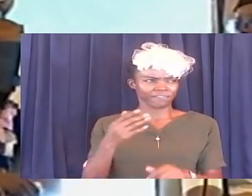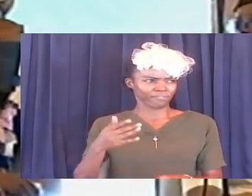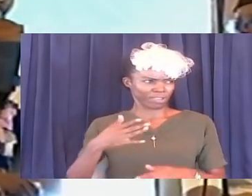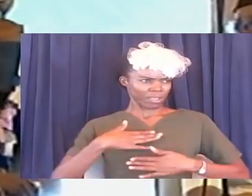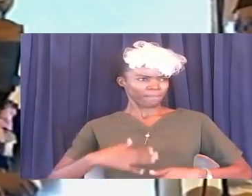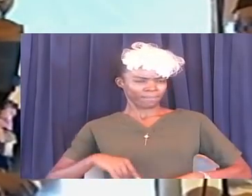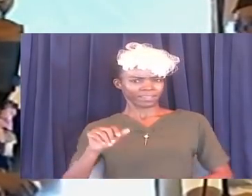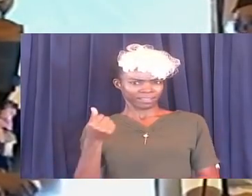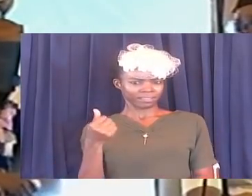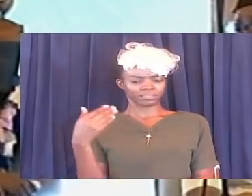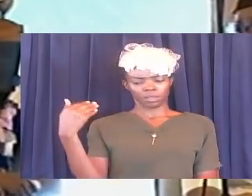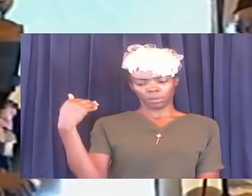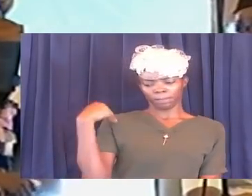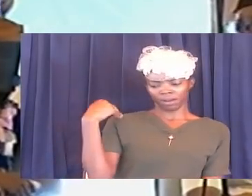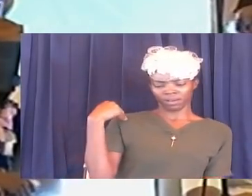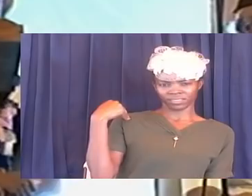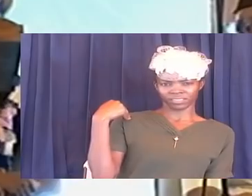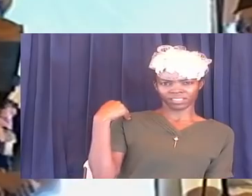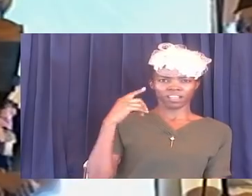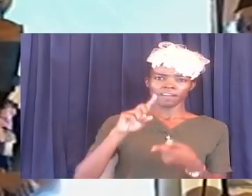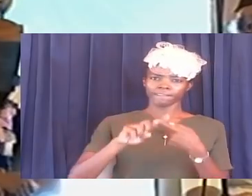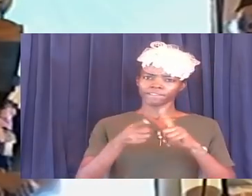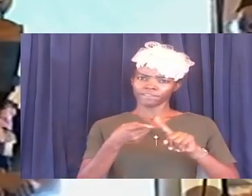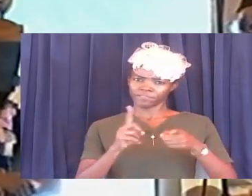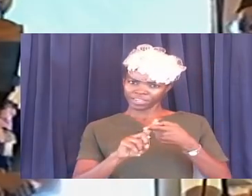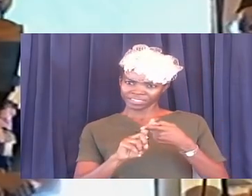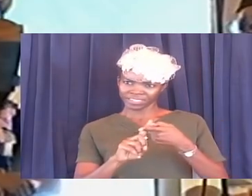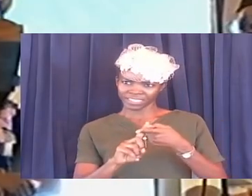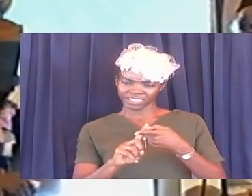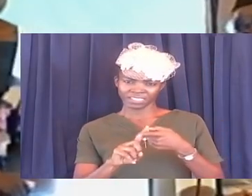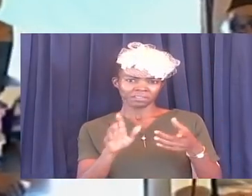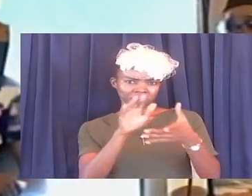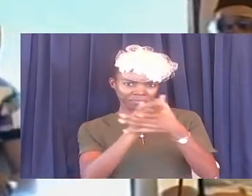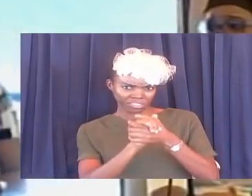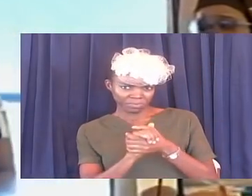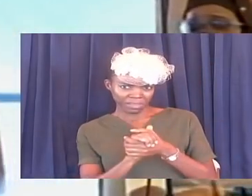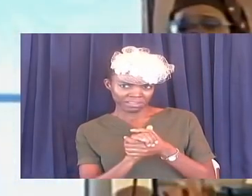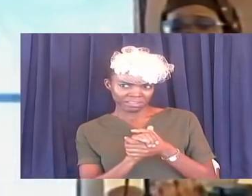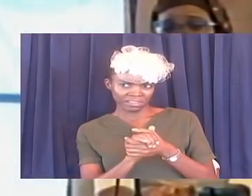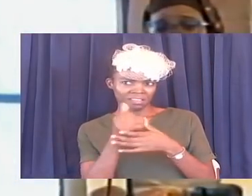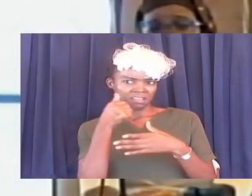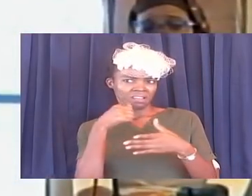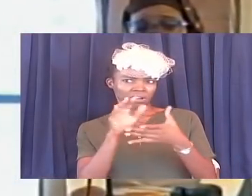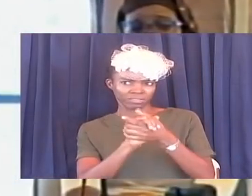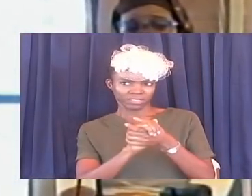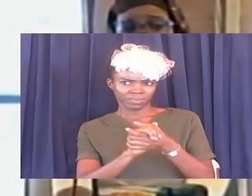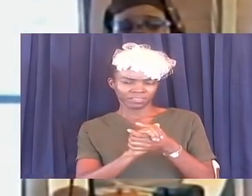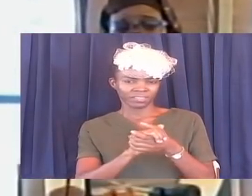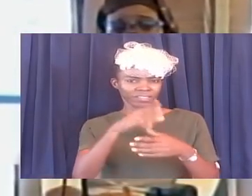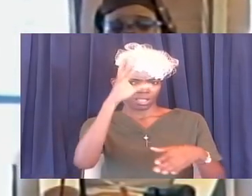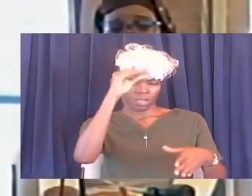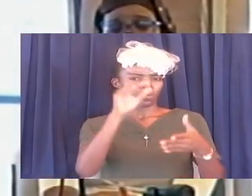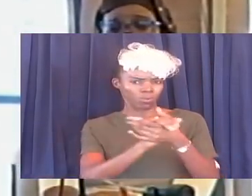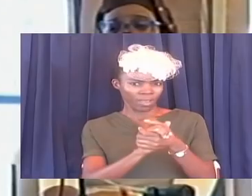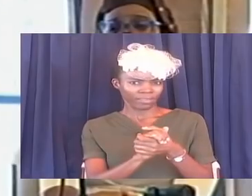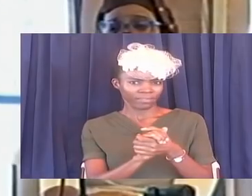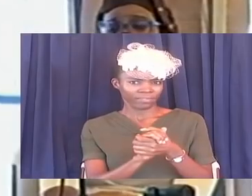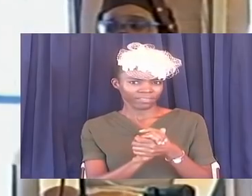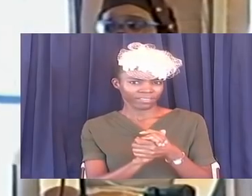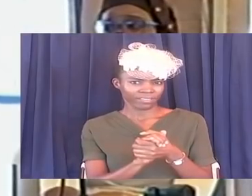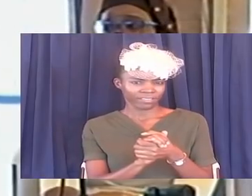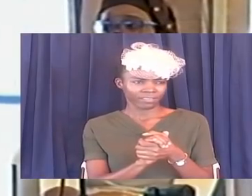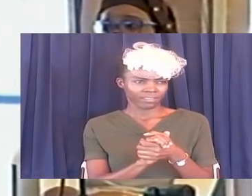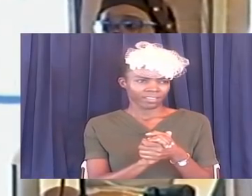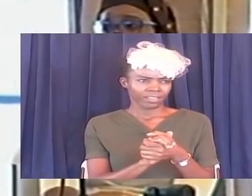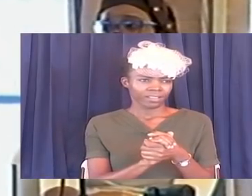Let us get back in line and on track. On the road of righteousness, on the road of